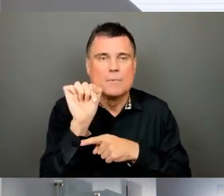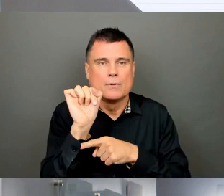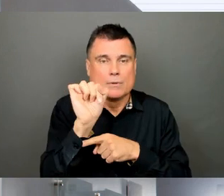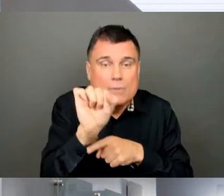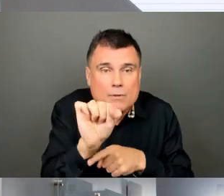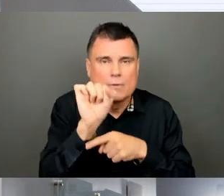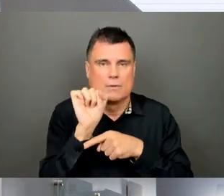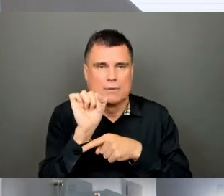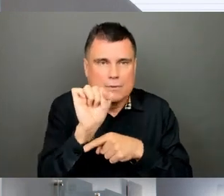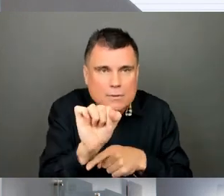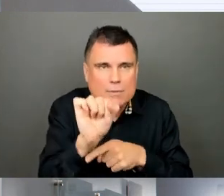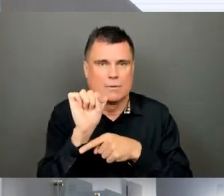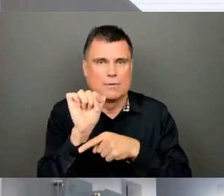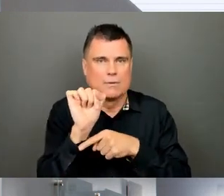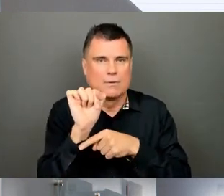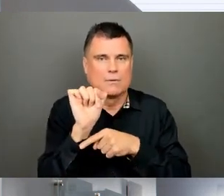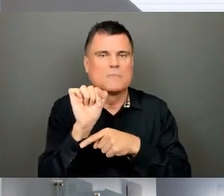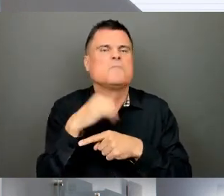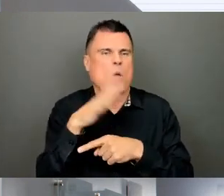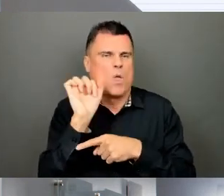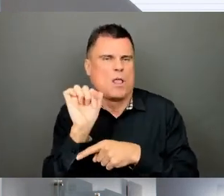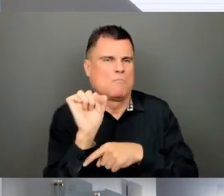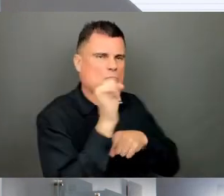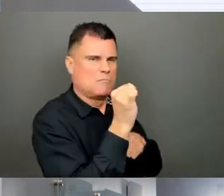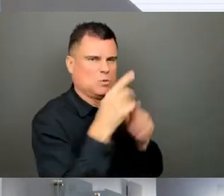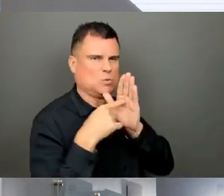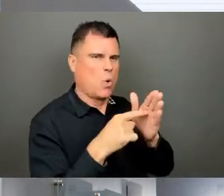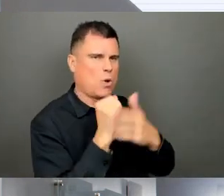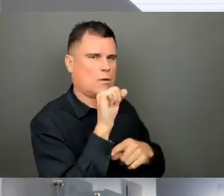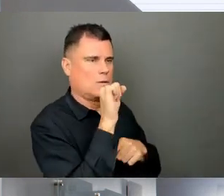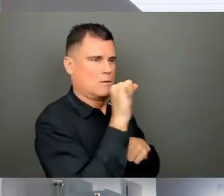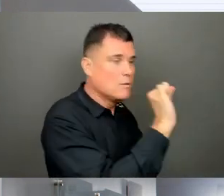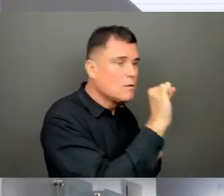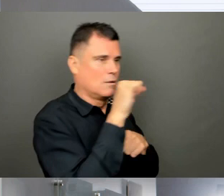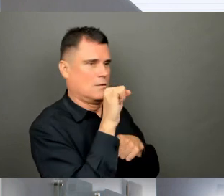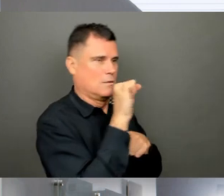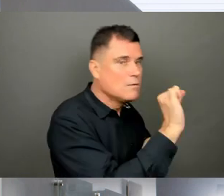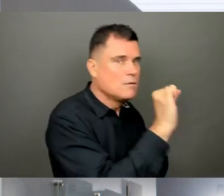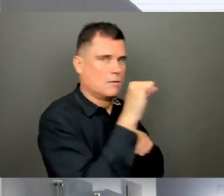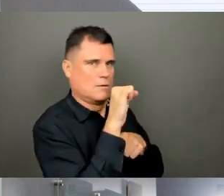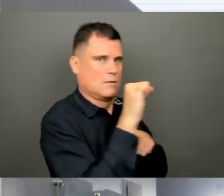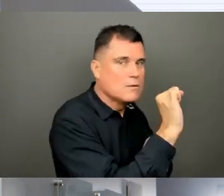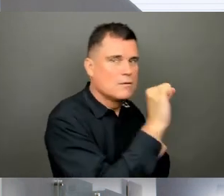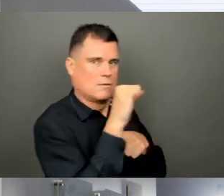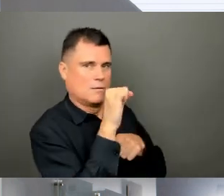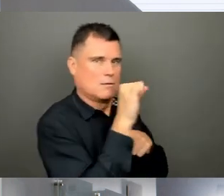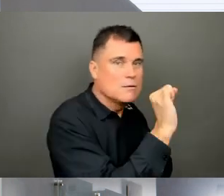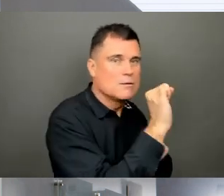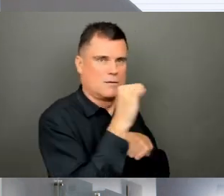kind of like a head bop. And you'll notice if we step to the side this time, we'll switch sides for a different reference. We're going to